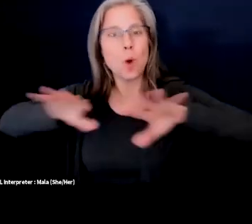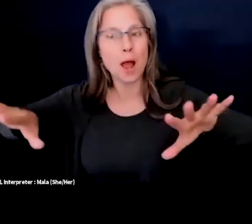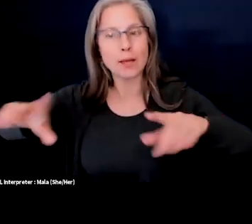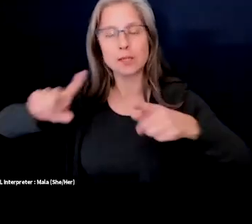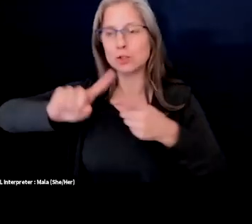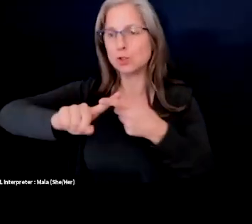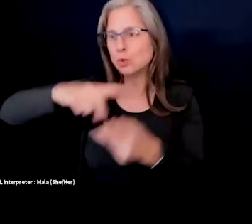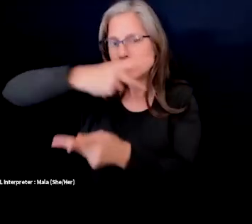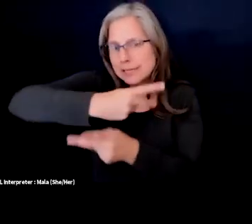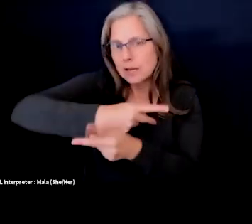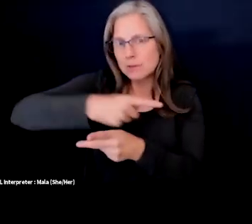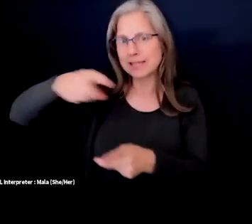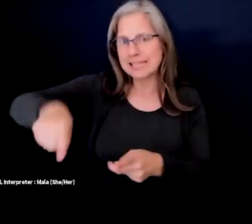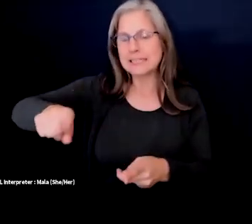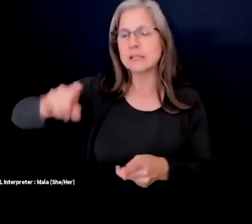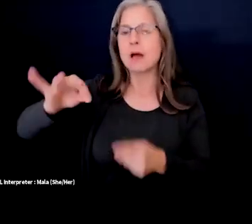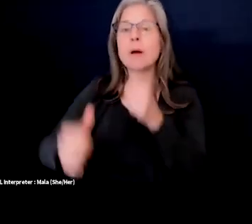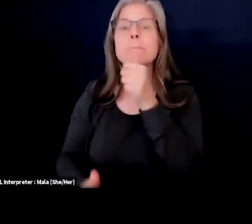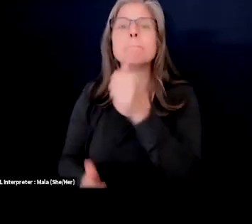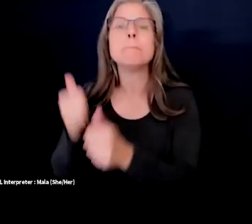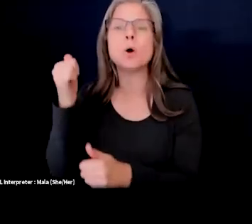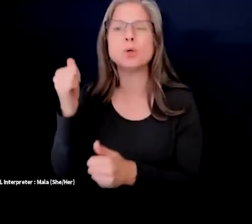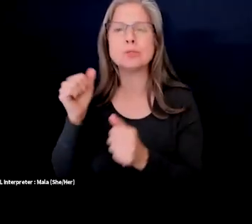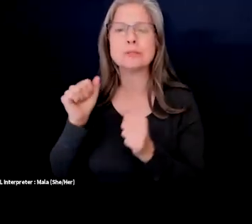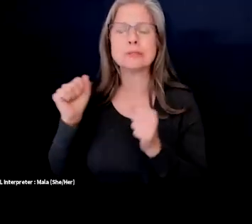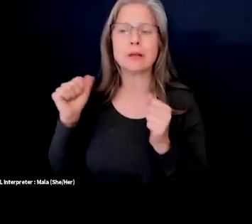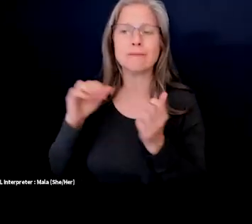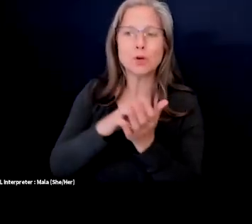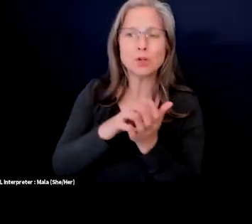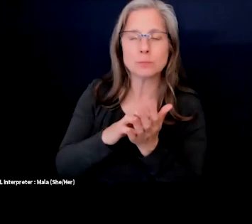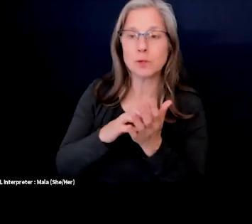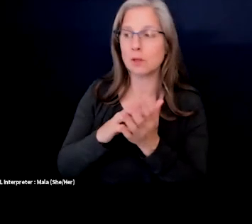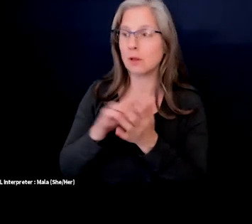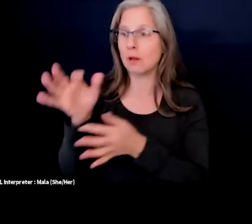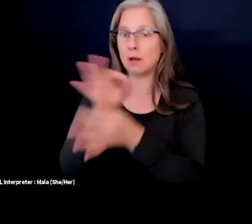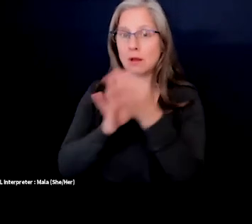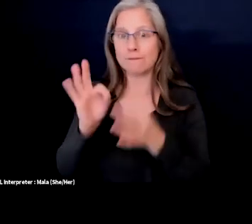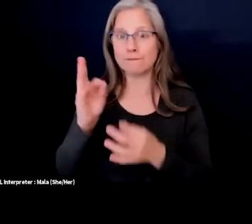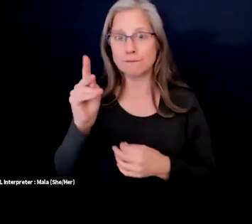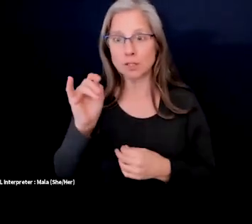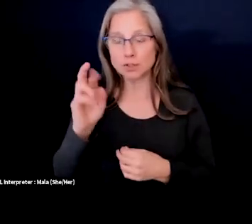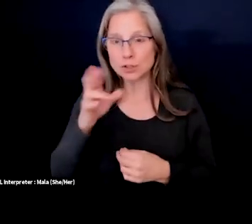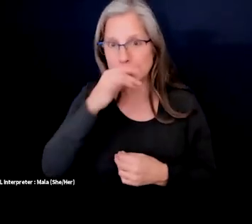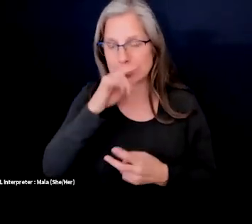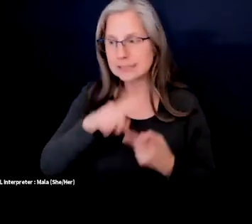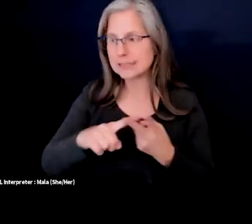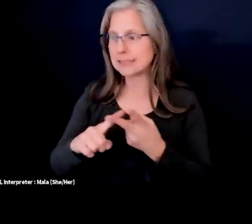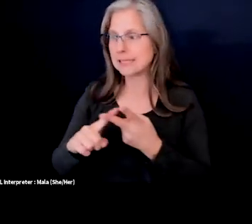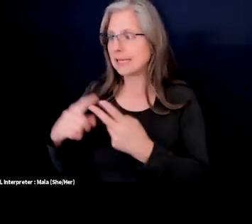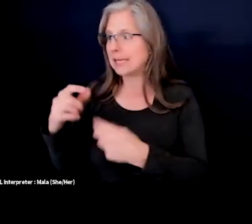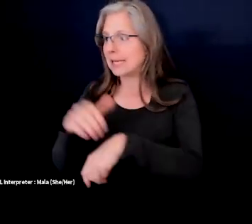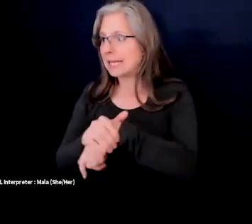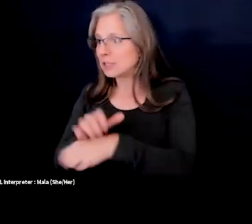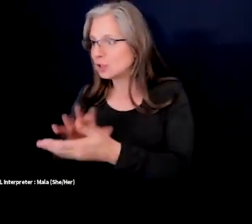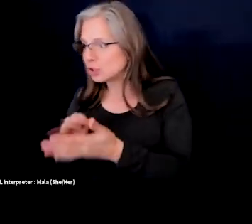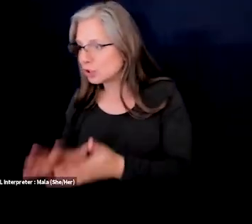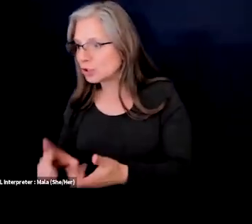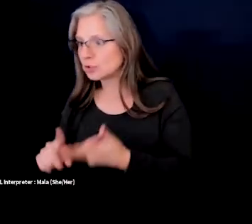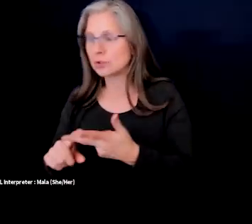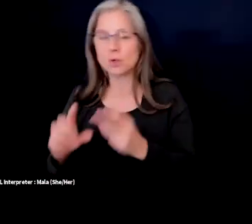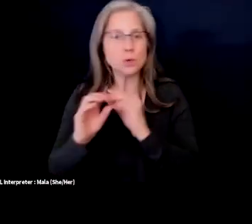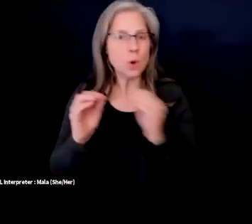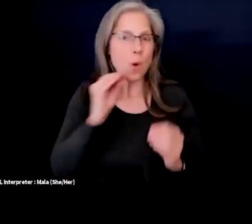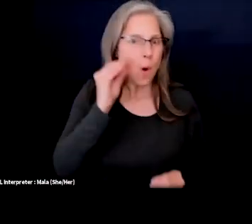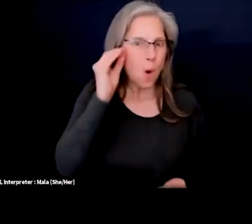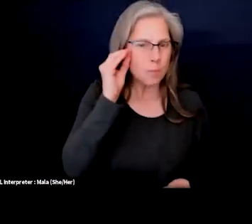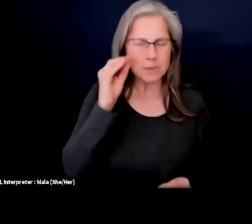take care of the needs of the most vulnerable foster kids, English learners, as well as homeless children. It's not to be, you